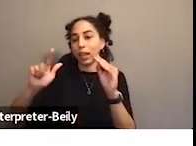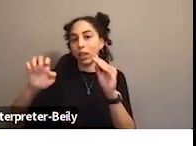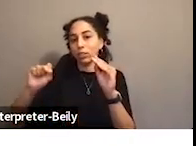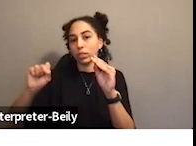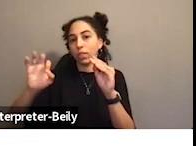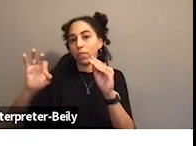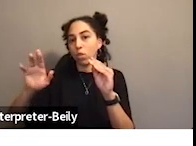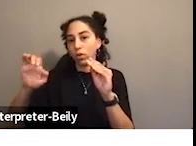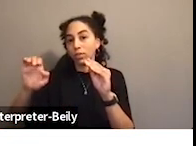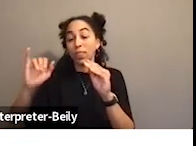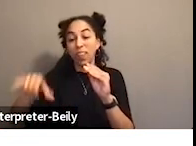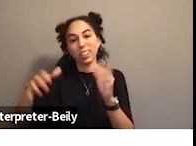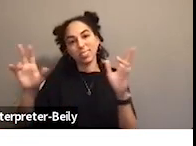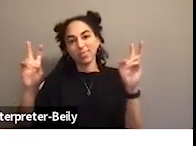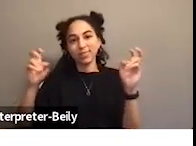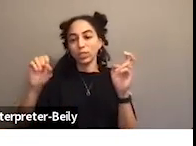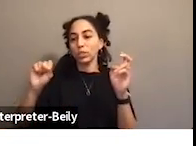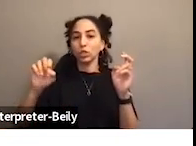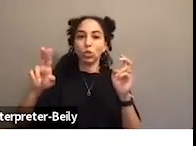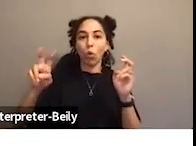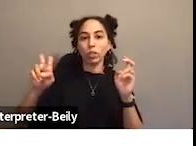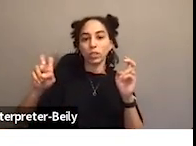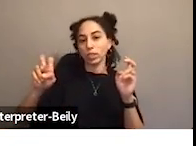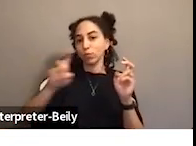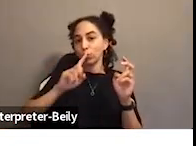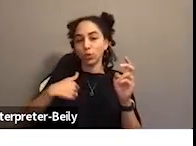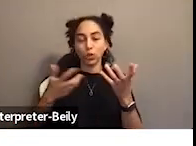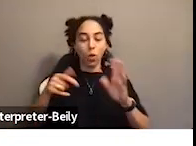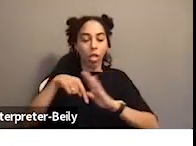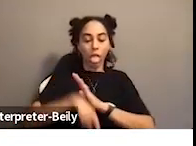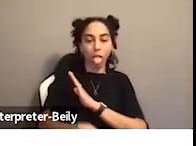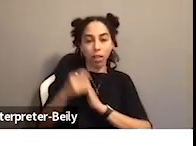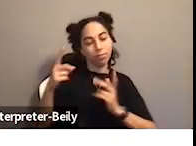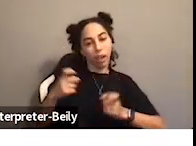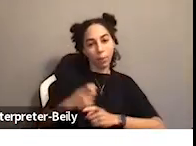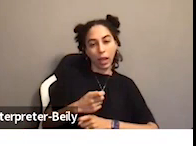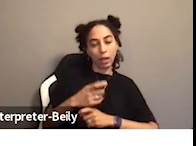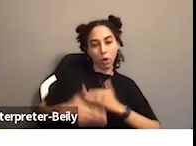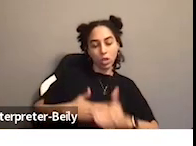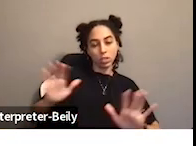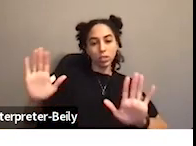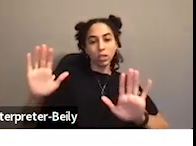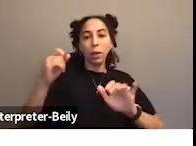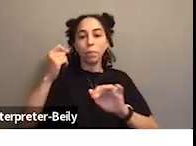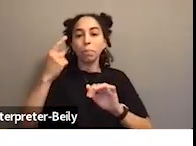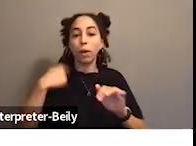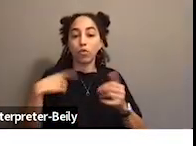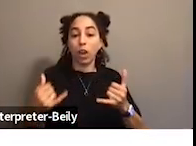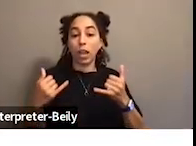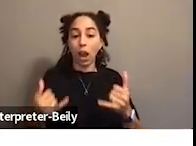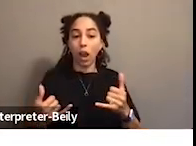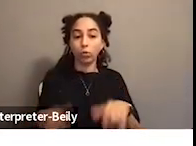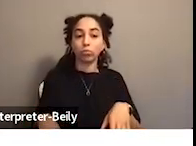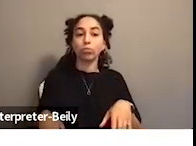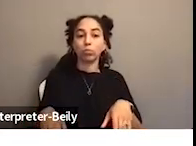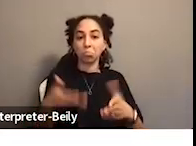it's kind of the source of truth. So I don't want to get too in the weeds. It's a little bit complex of process, but right now they